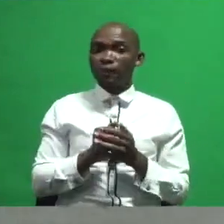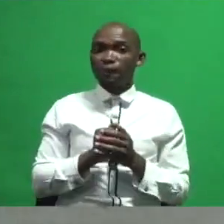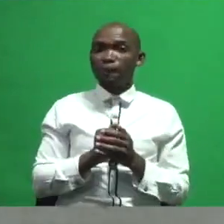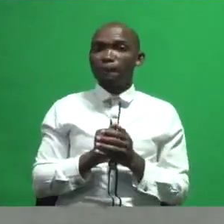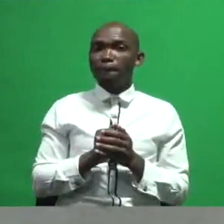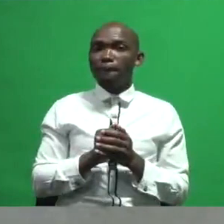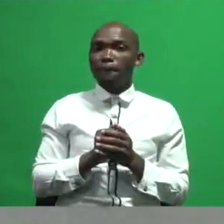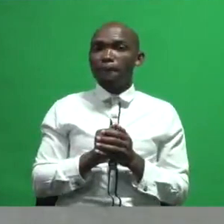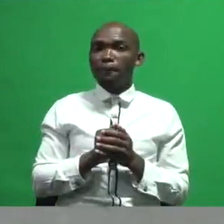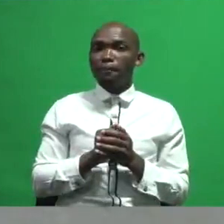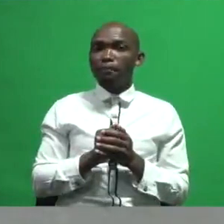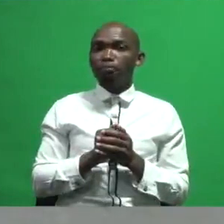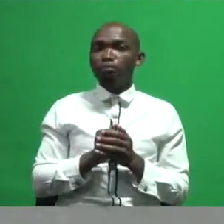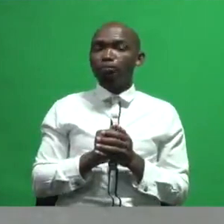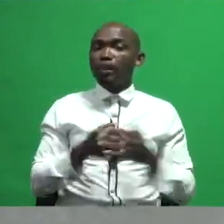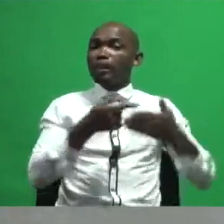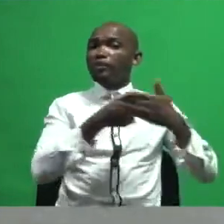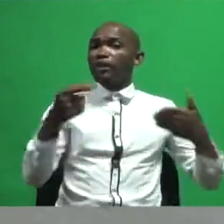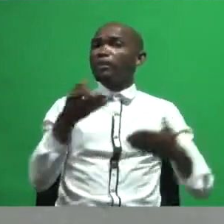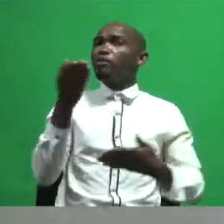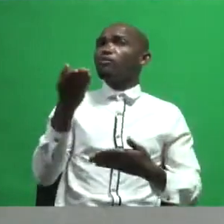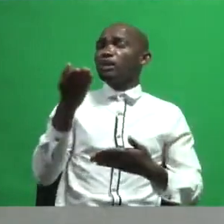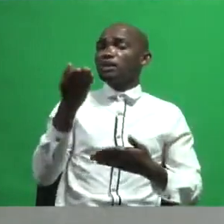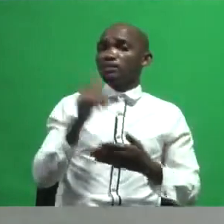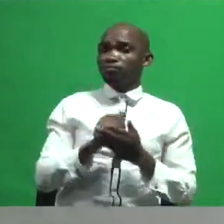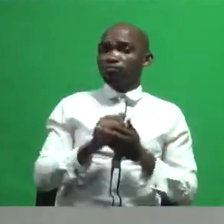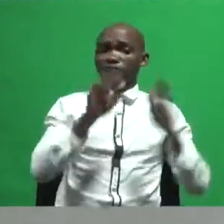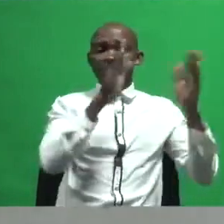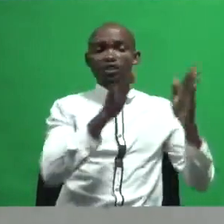Hamid, you are so quiet today. Tell me, what is the name for this?